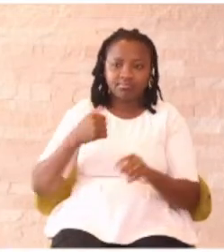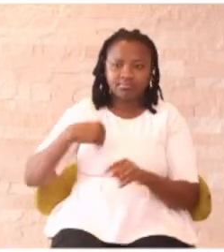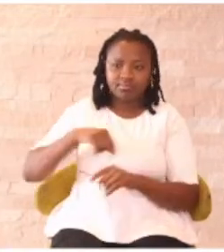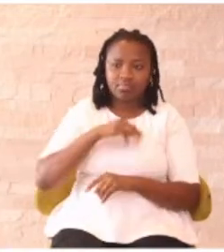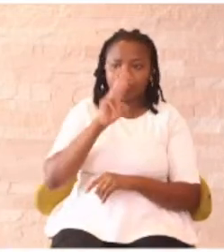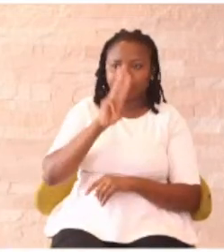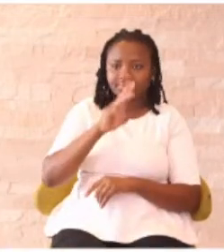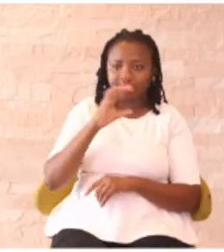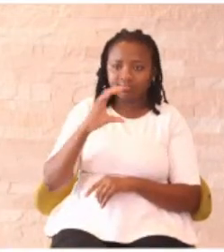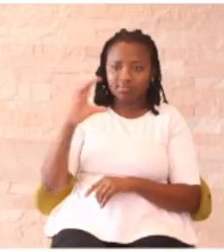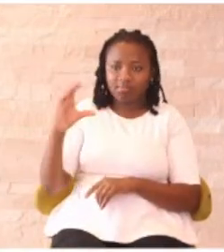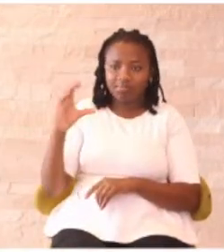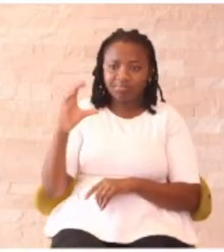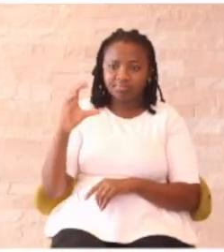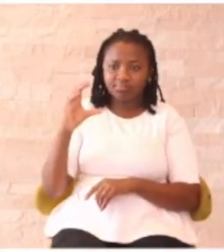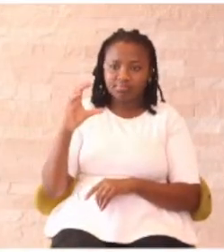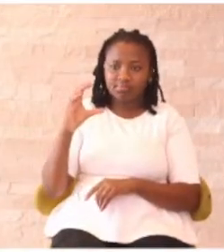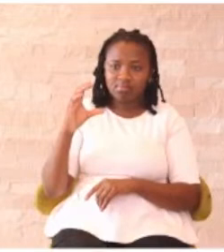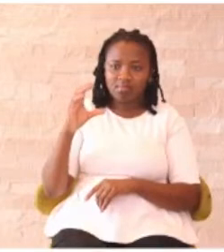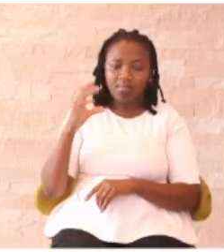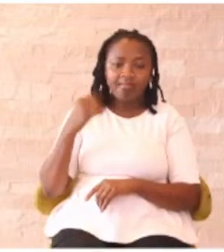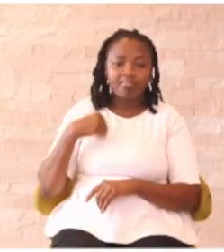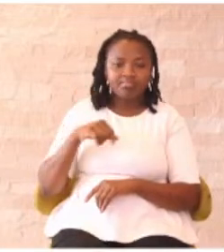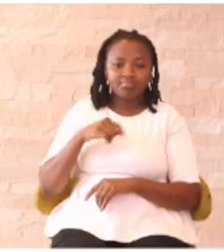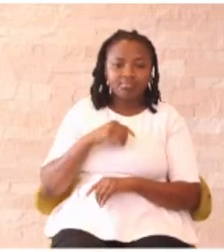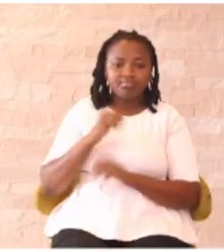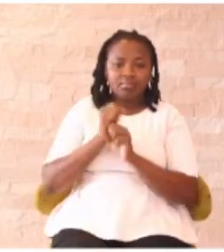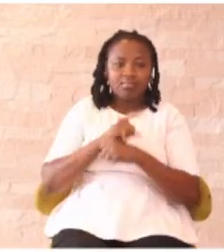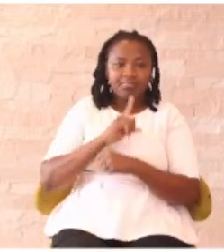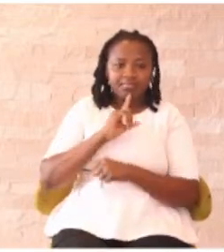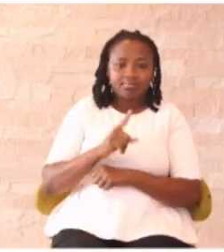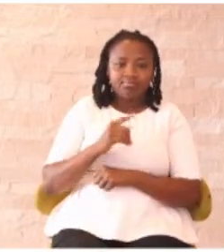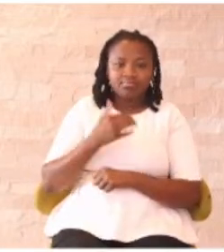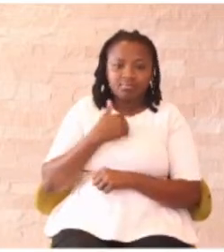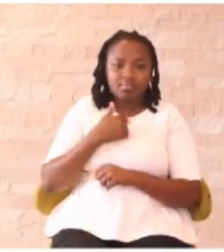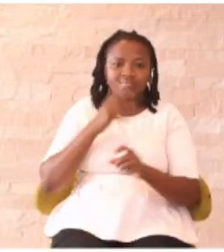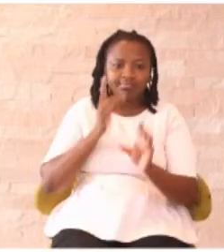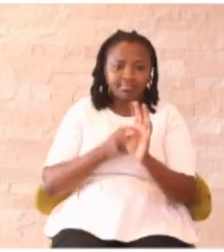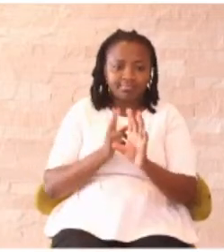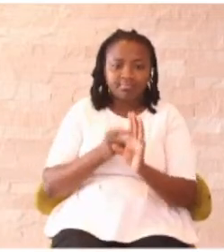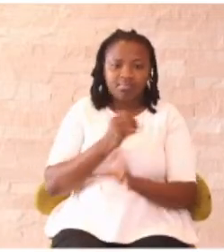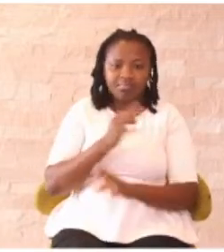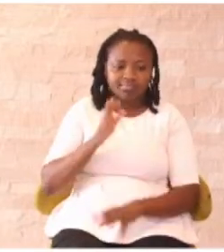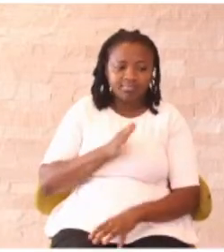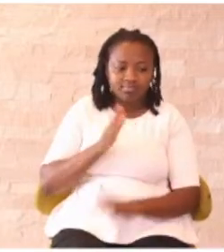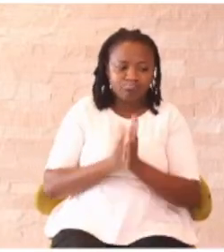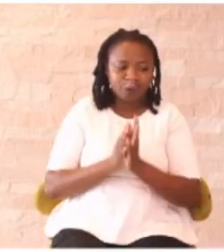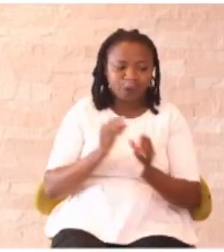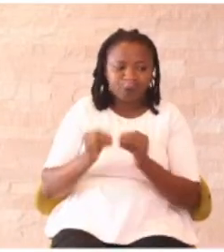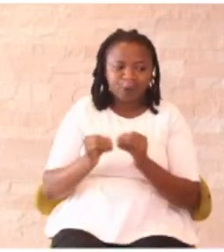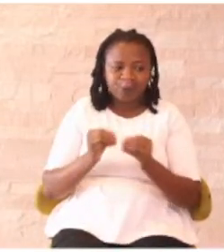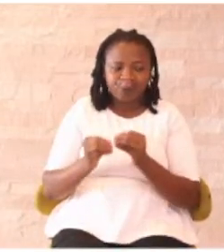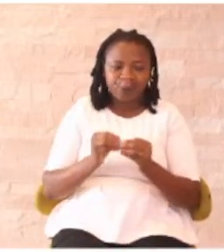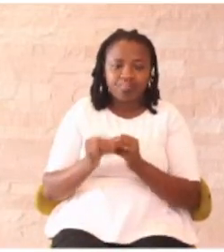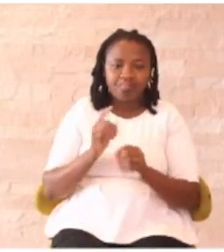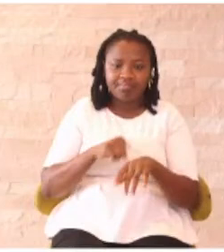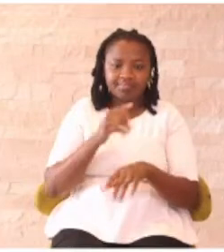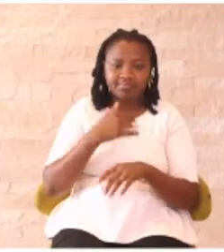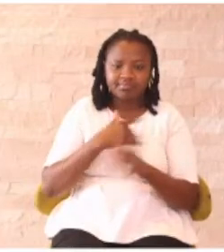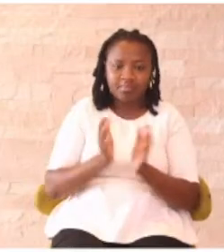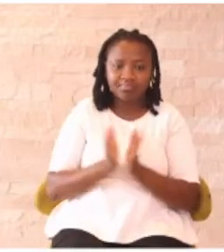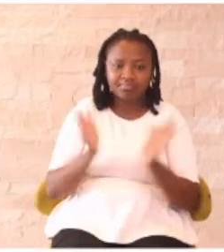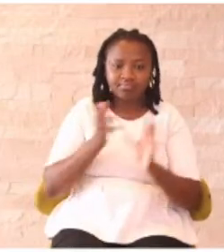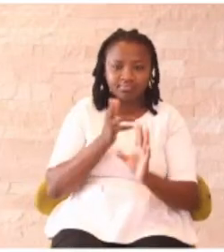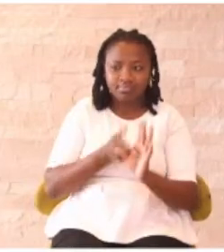Women Challenge to ensure that there is participation of women with disabilities during the public